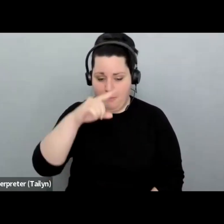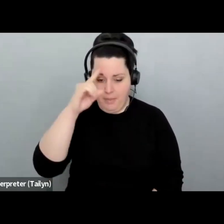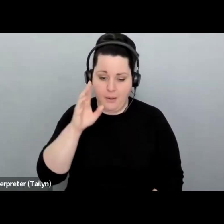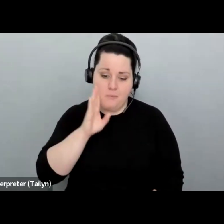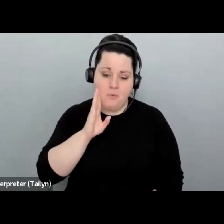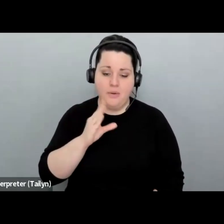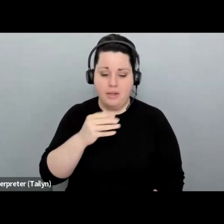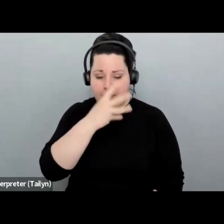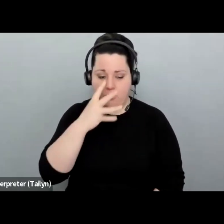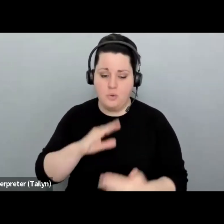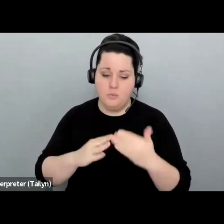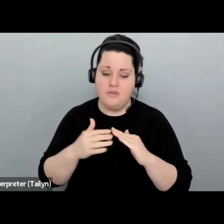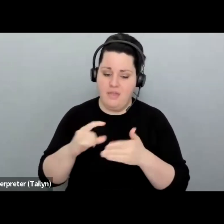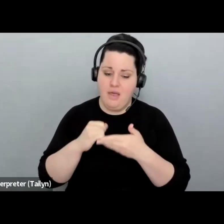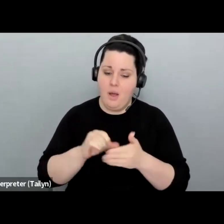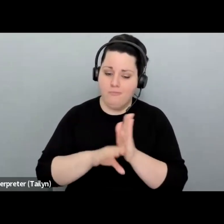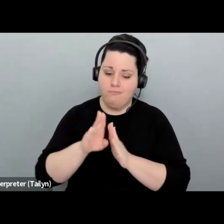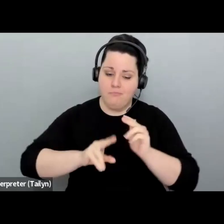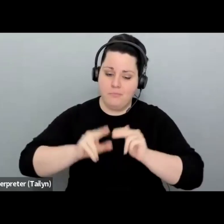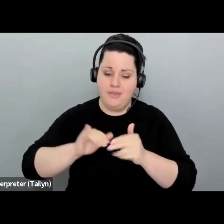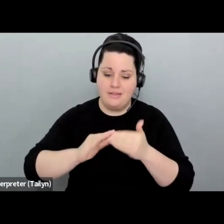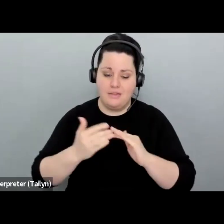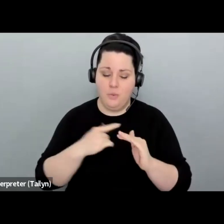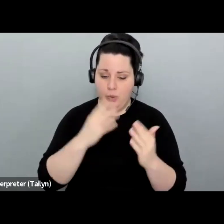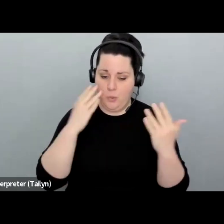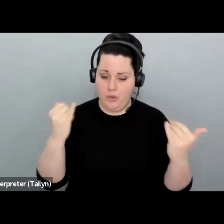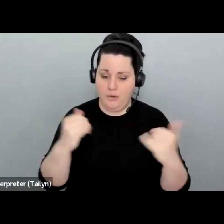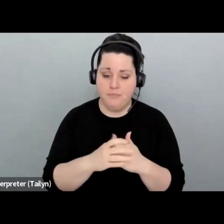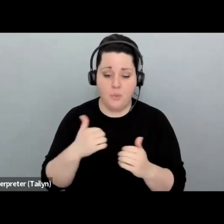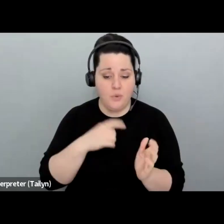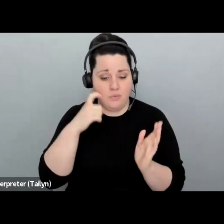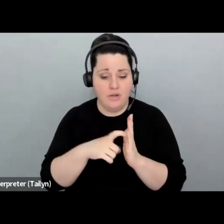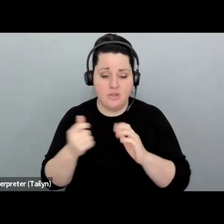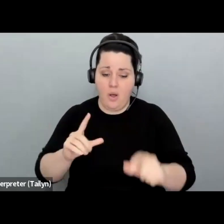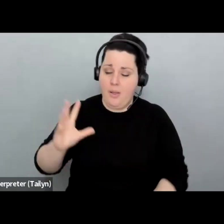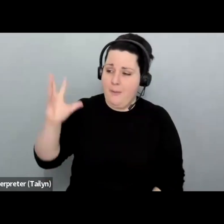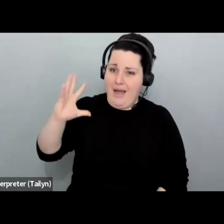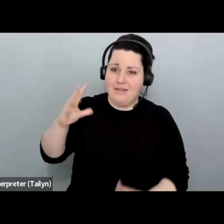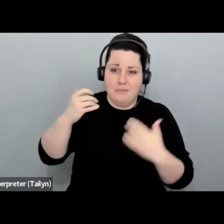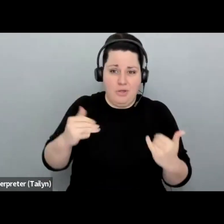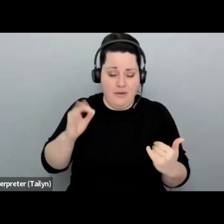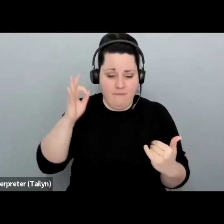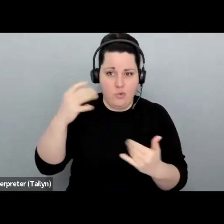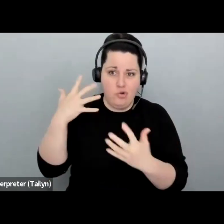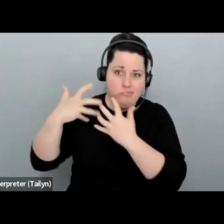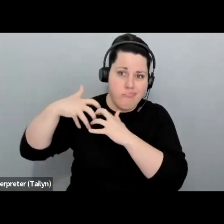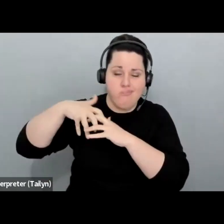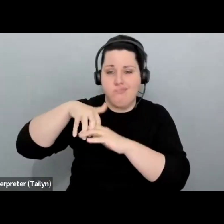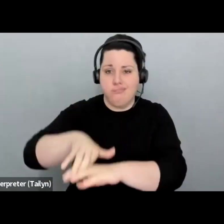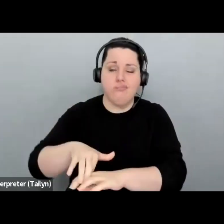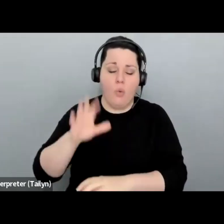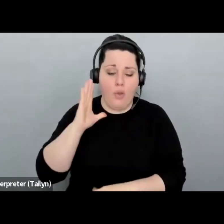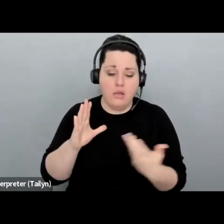immigrant communities which have helped build the city we know today. As we recognize that all of our pasts, presents, and futures are intertwined, we would